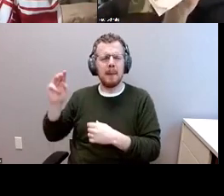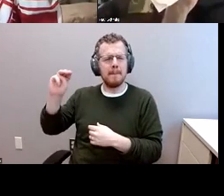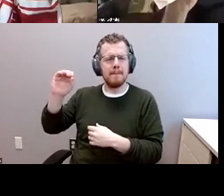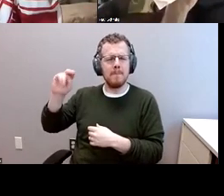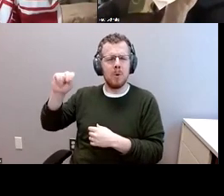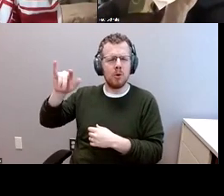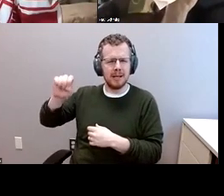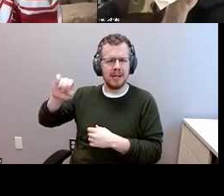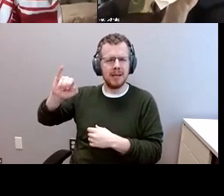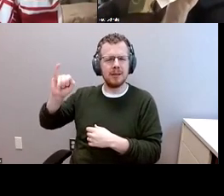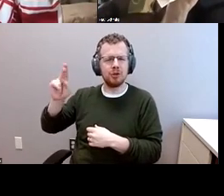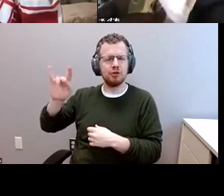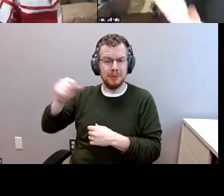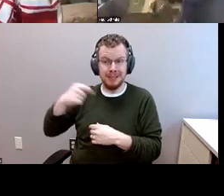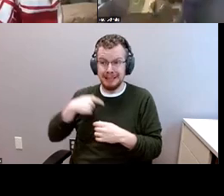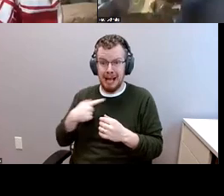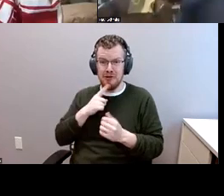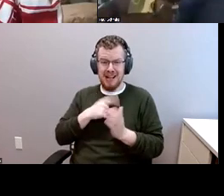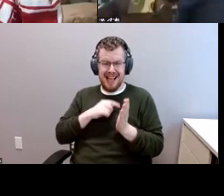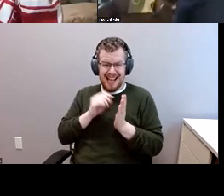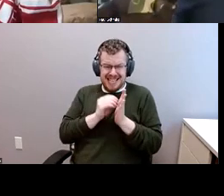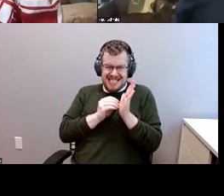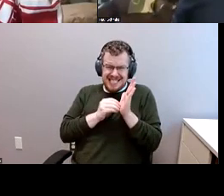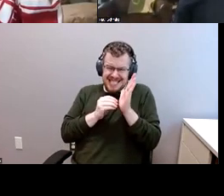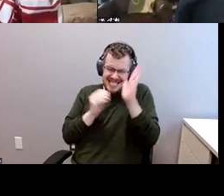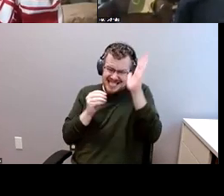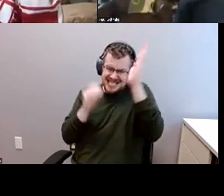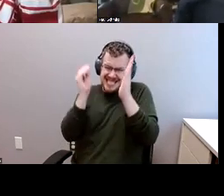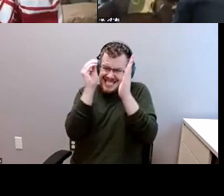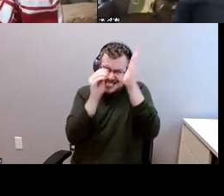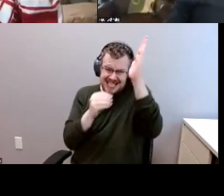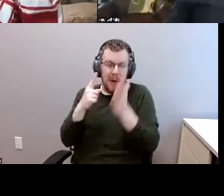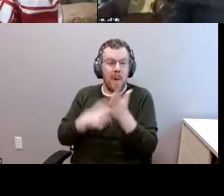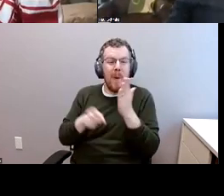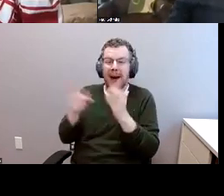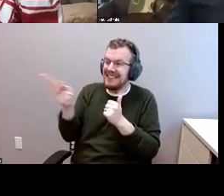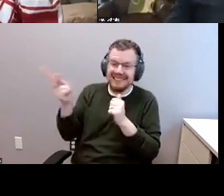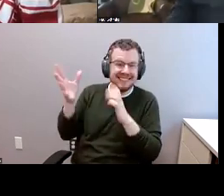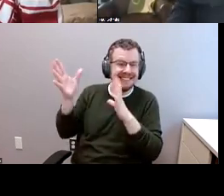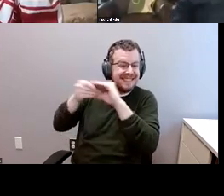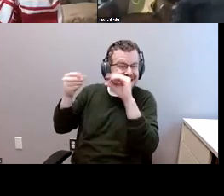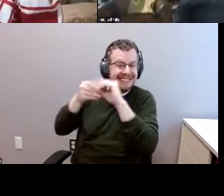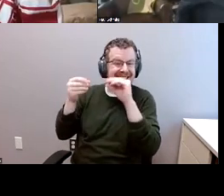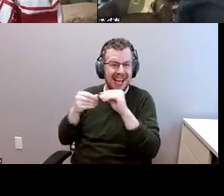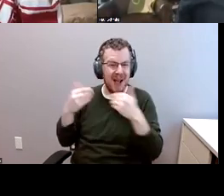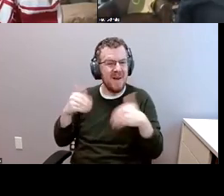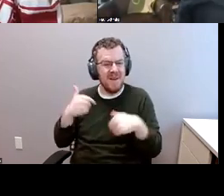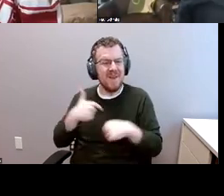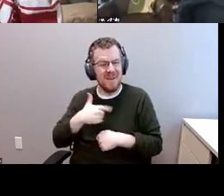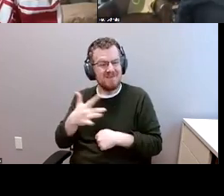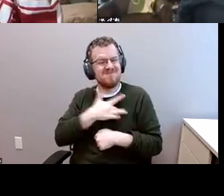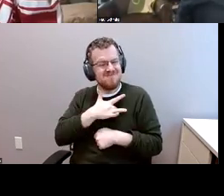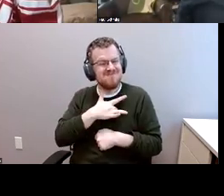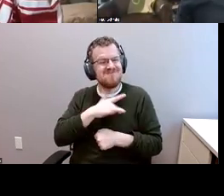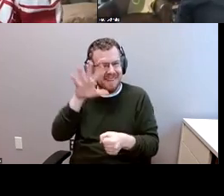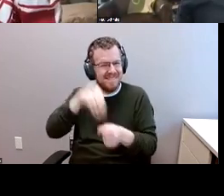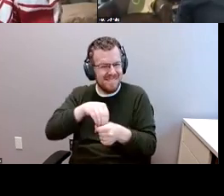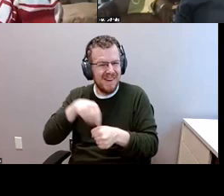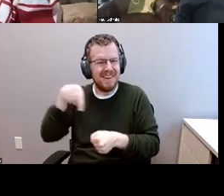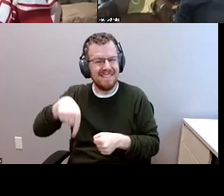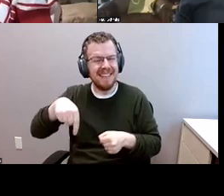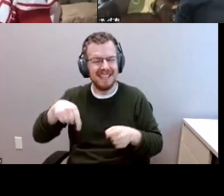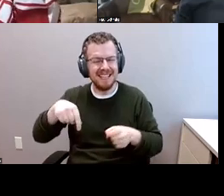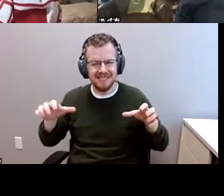is my note so far on what you all been saying. So I just, I've really appreciated being part of this